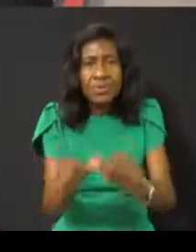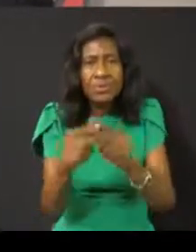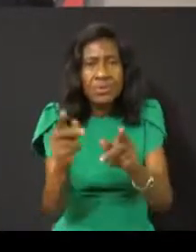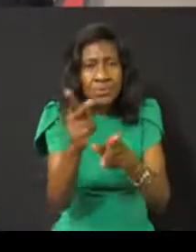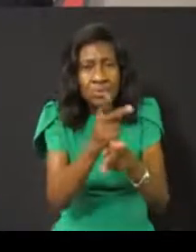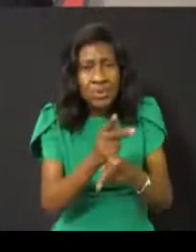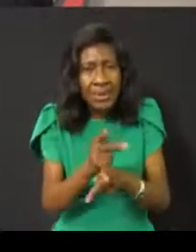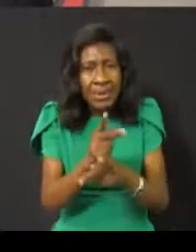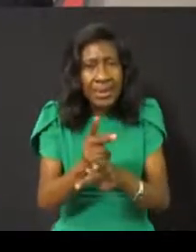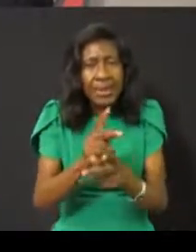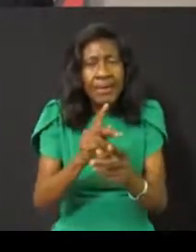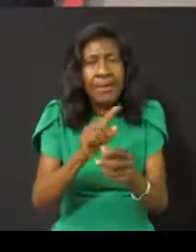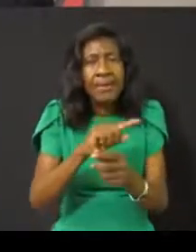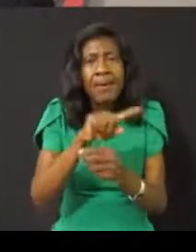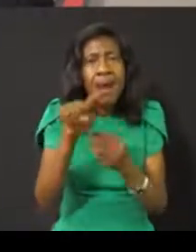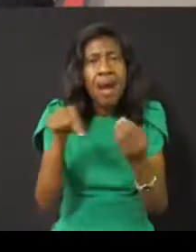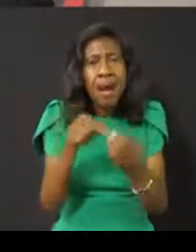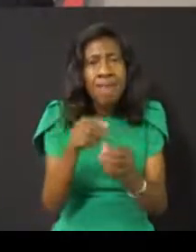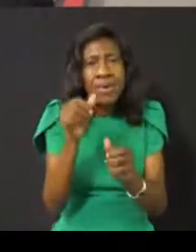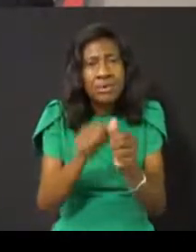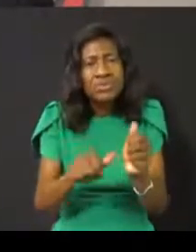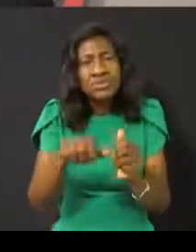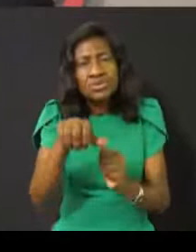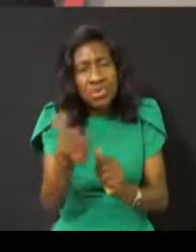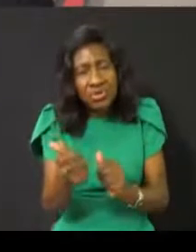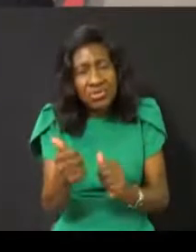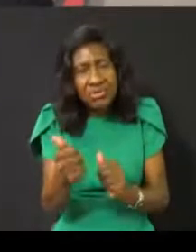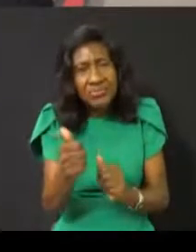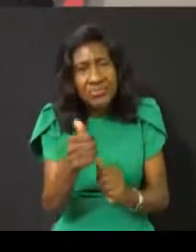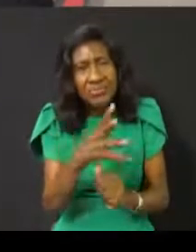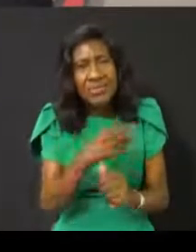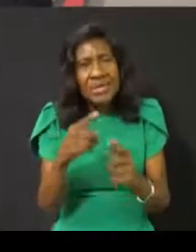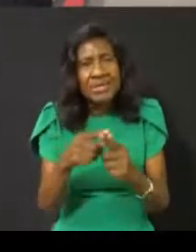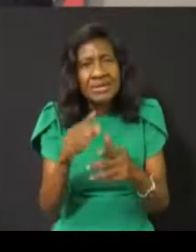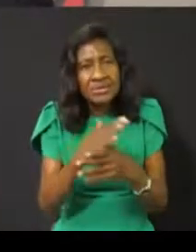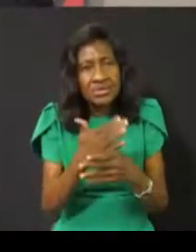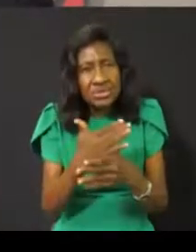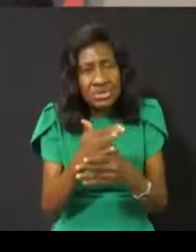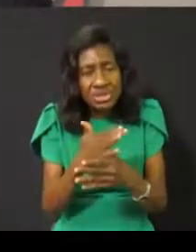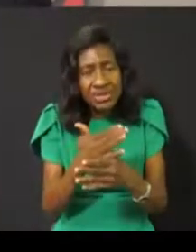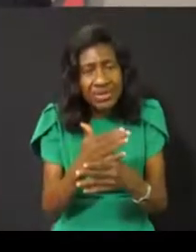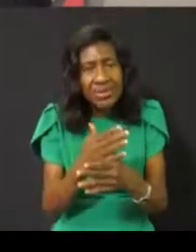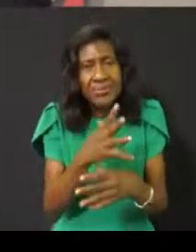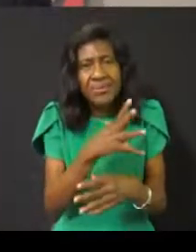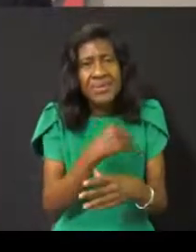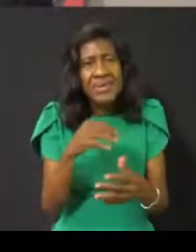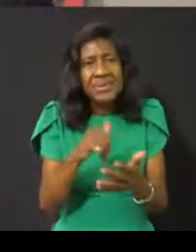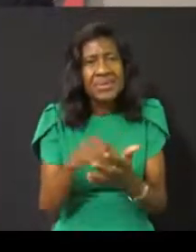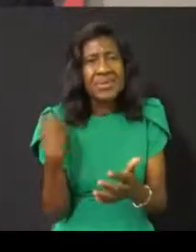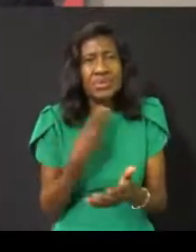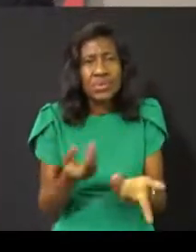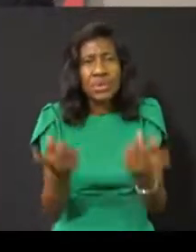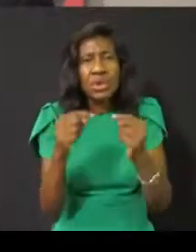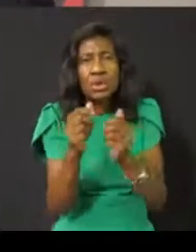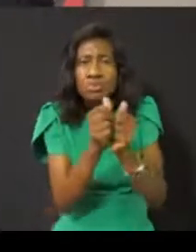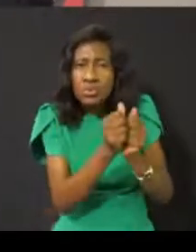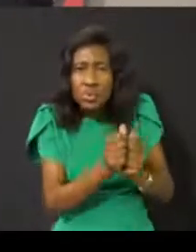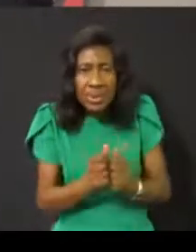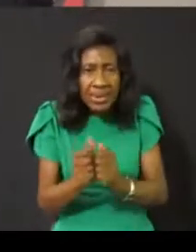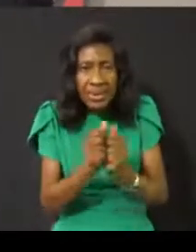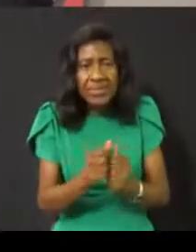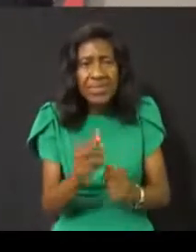other, continuing to share that collective responsibility so that we come together as one Cayman